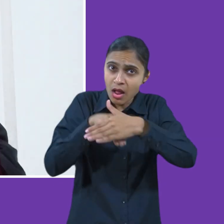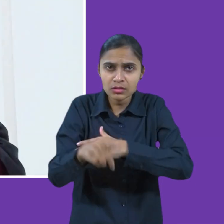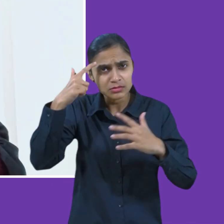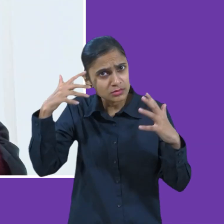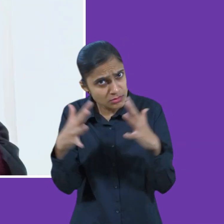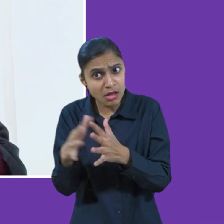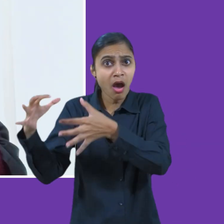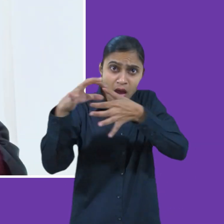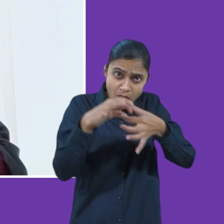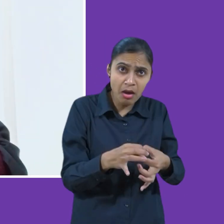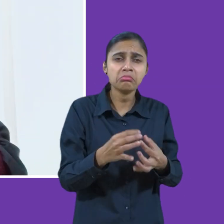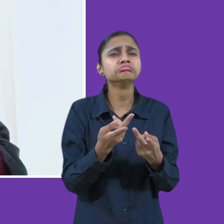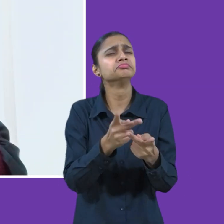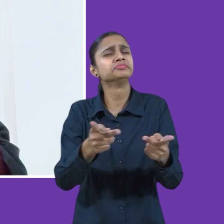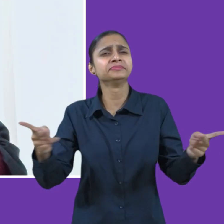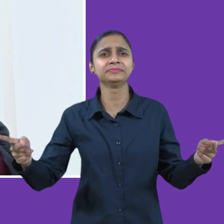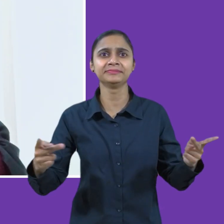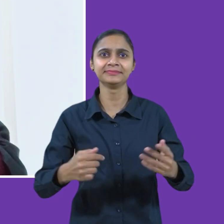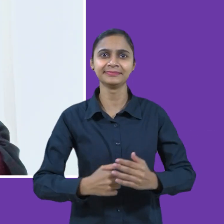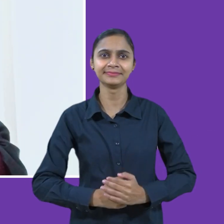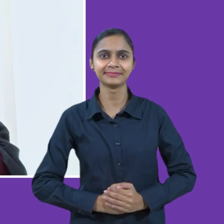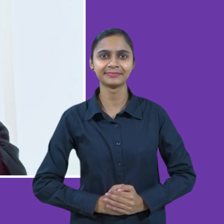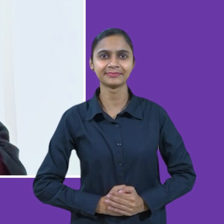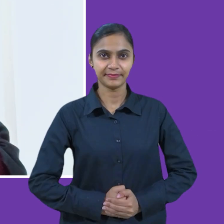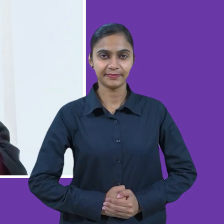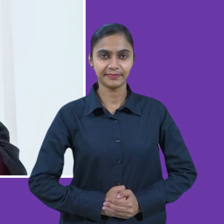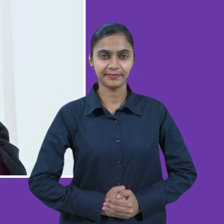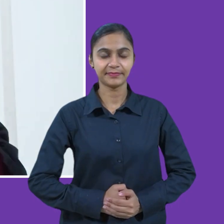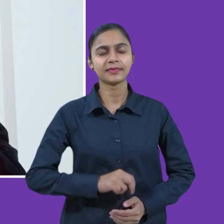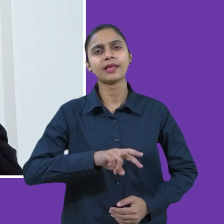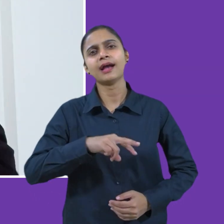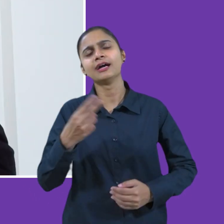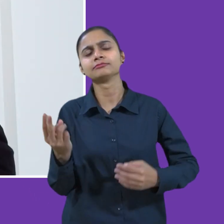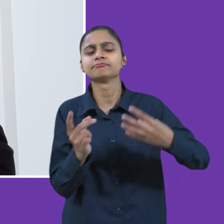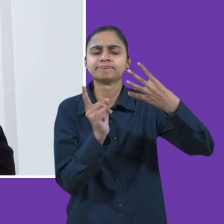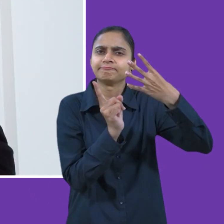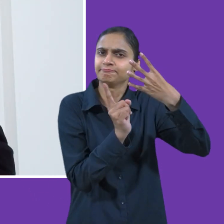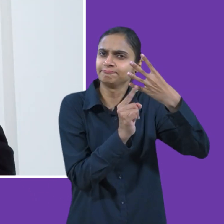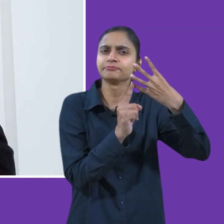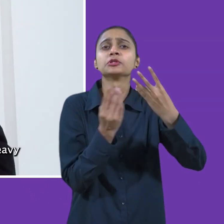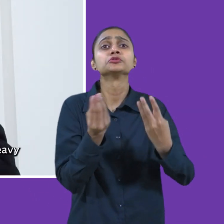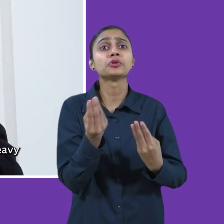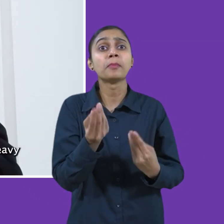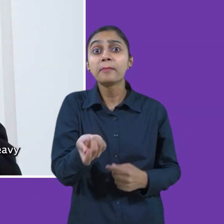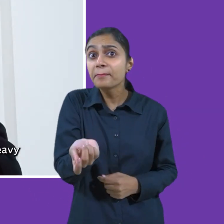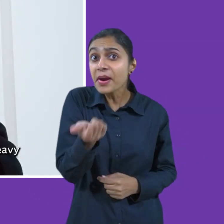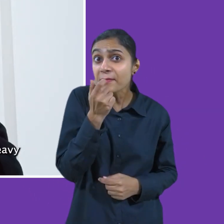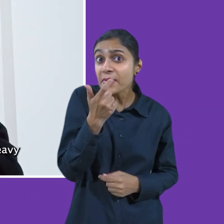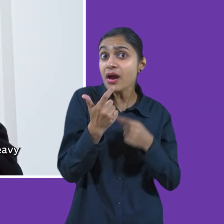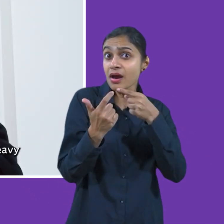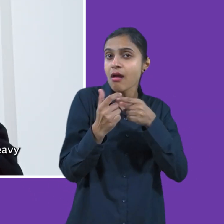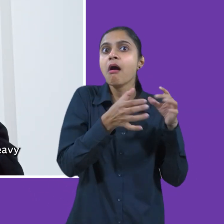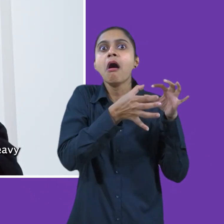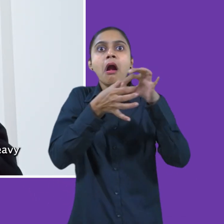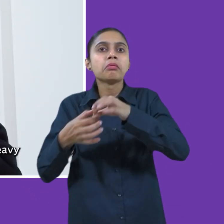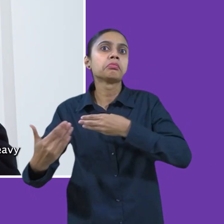event, etc. And then in some cases it was also due to consumption of